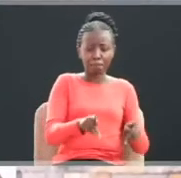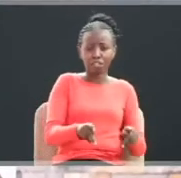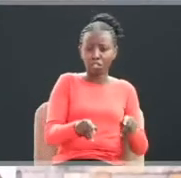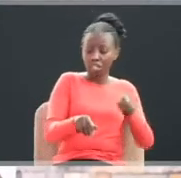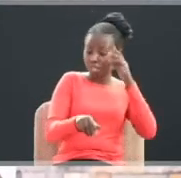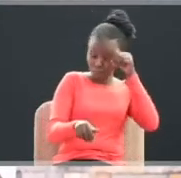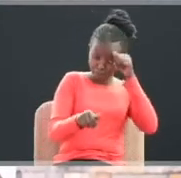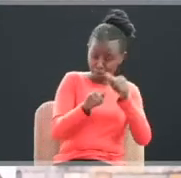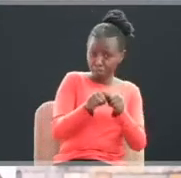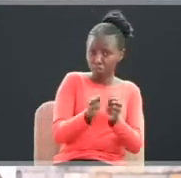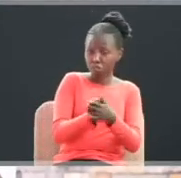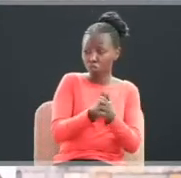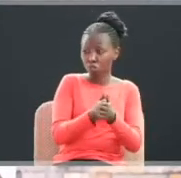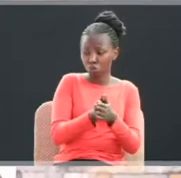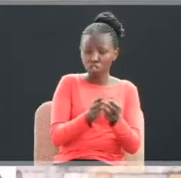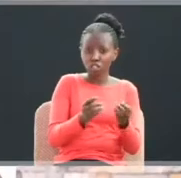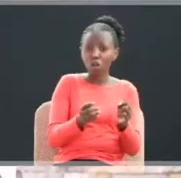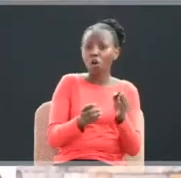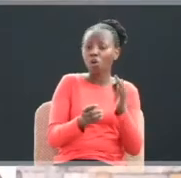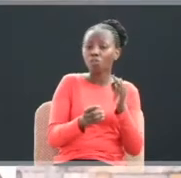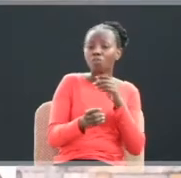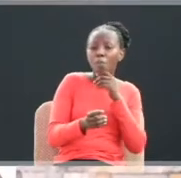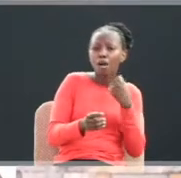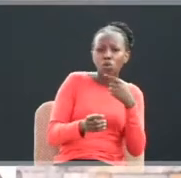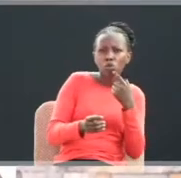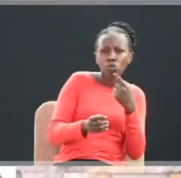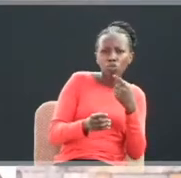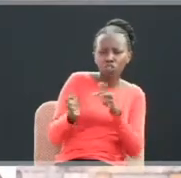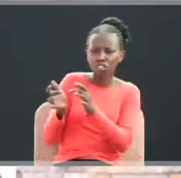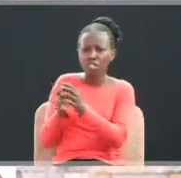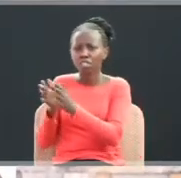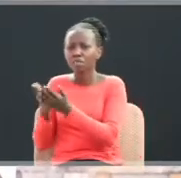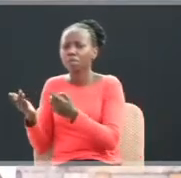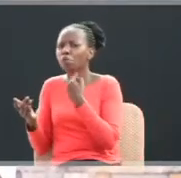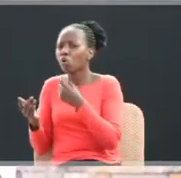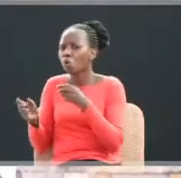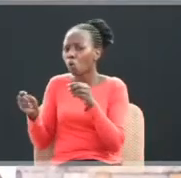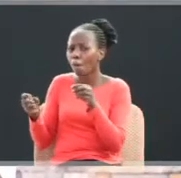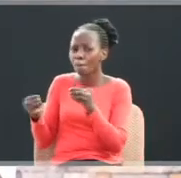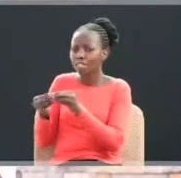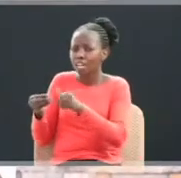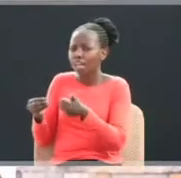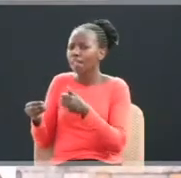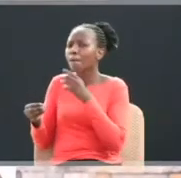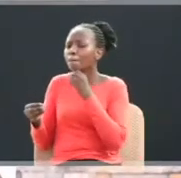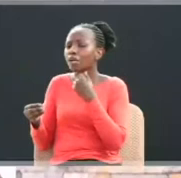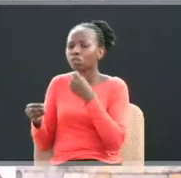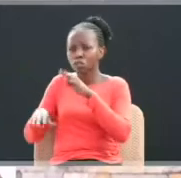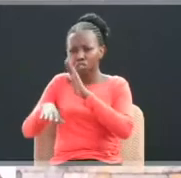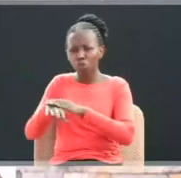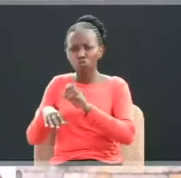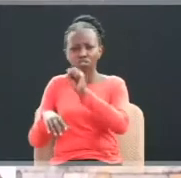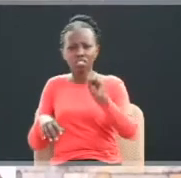man who met this man that was beaten. He took him into an inn and he said, take care of him. I'm going on a